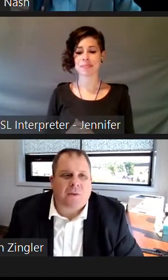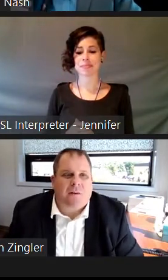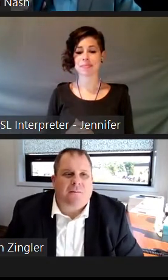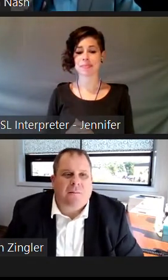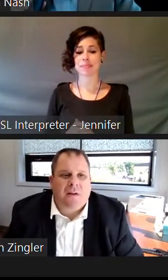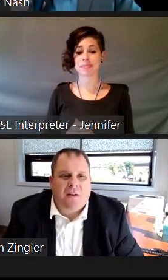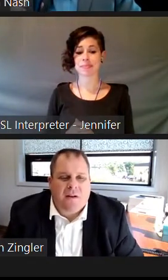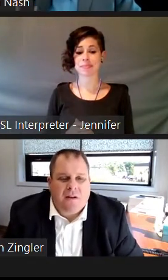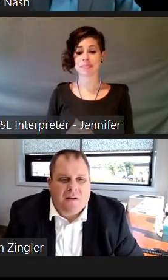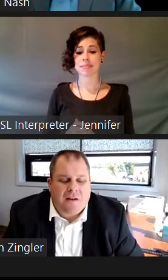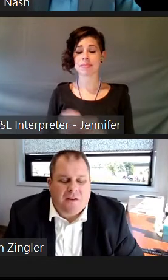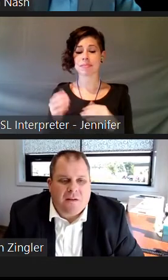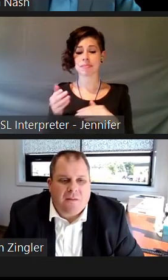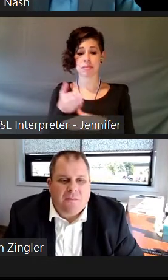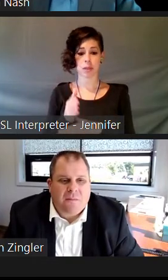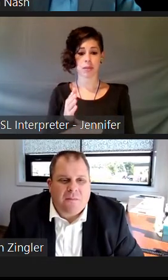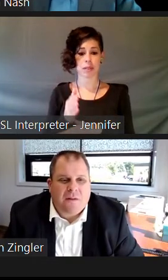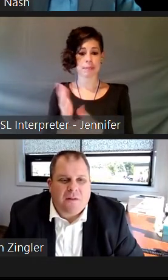All right.